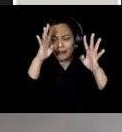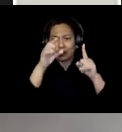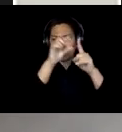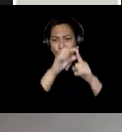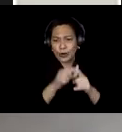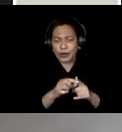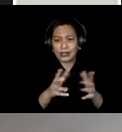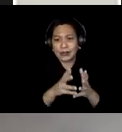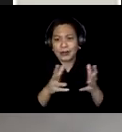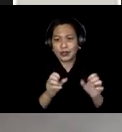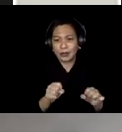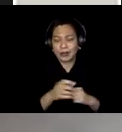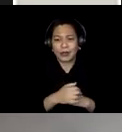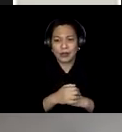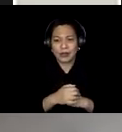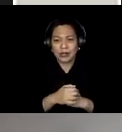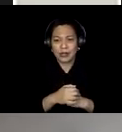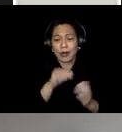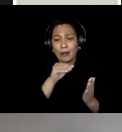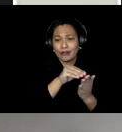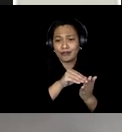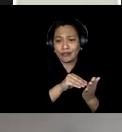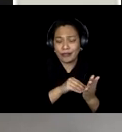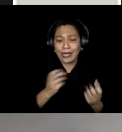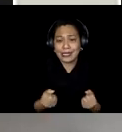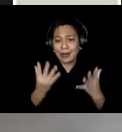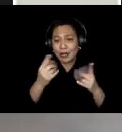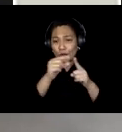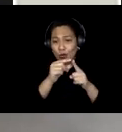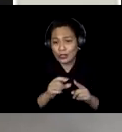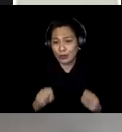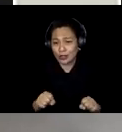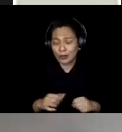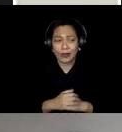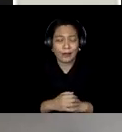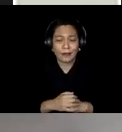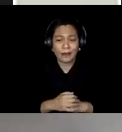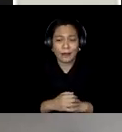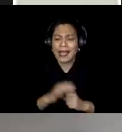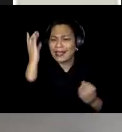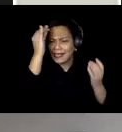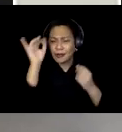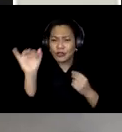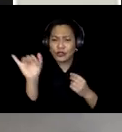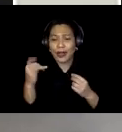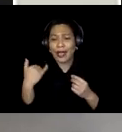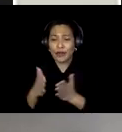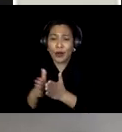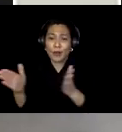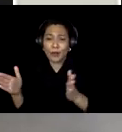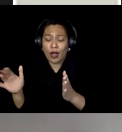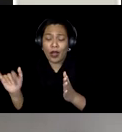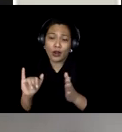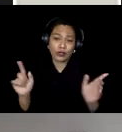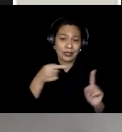So it's like, just write down as many as you can. Think of, like I said earlier, there are broad keywords and